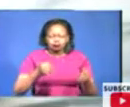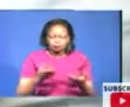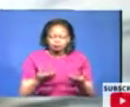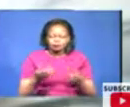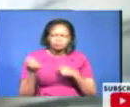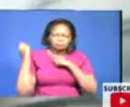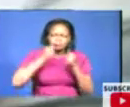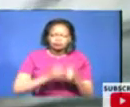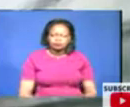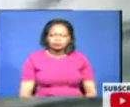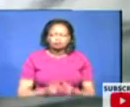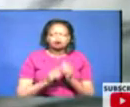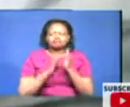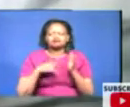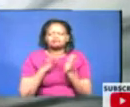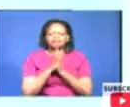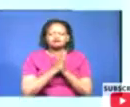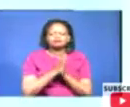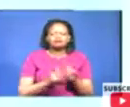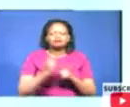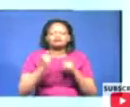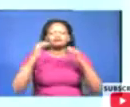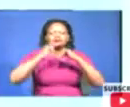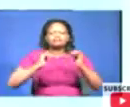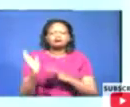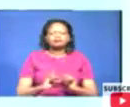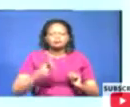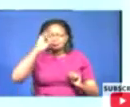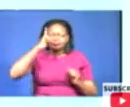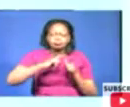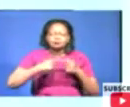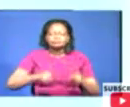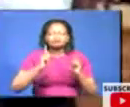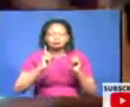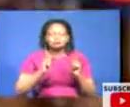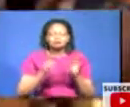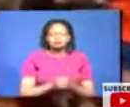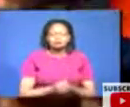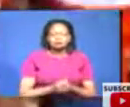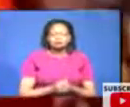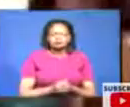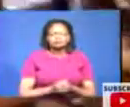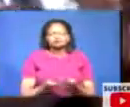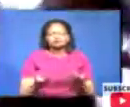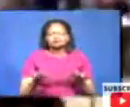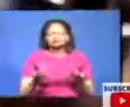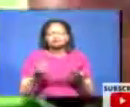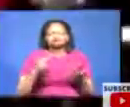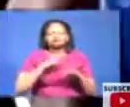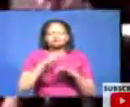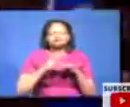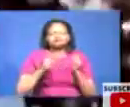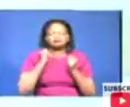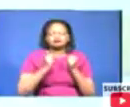Training camps were then organized in Nyahururu, and here Ngugi was able to come face to face with national athletic celebrities of